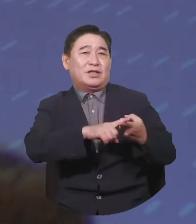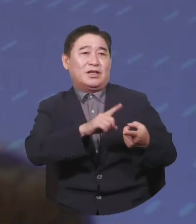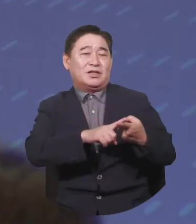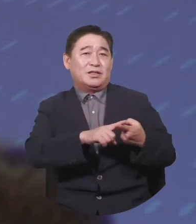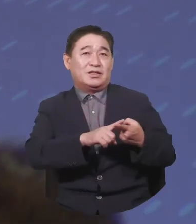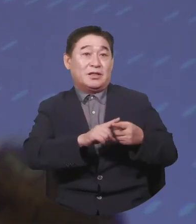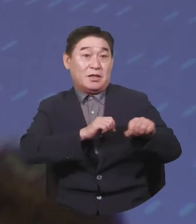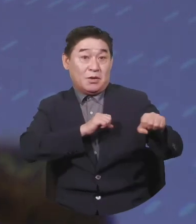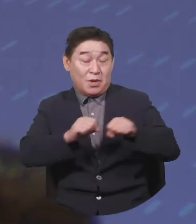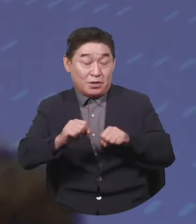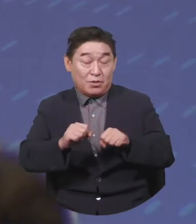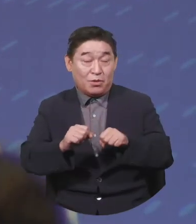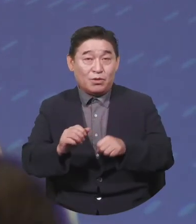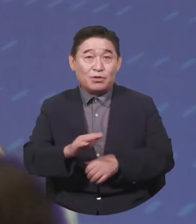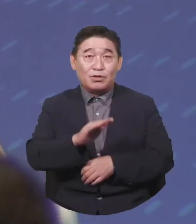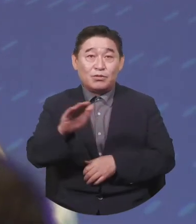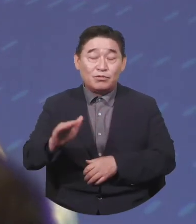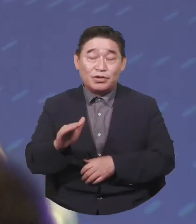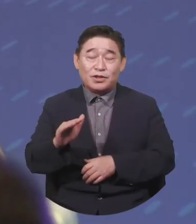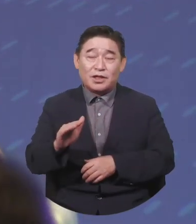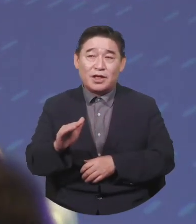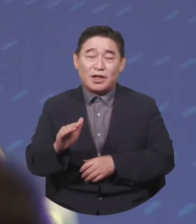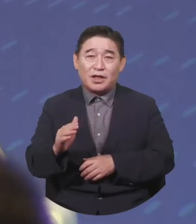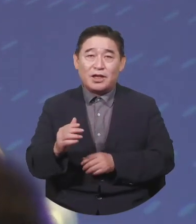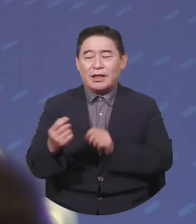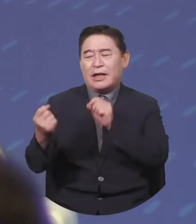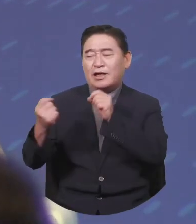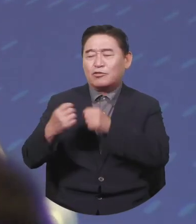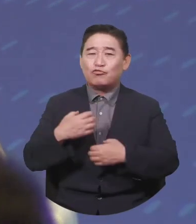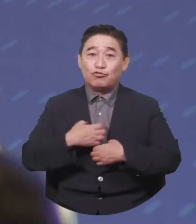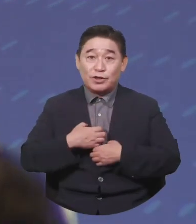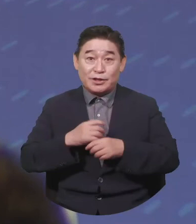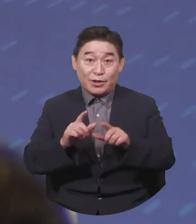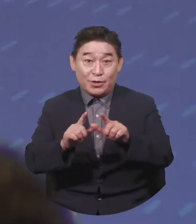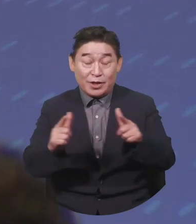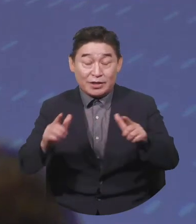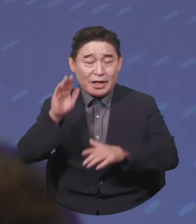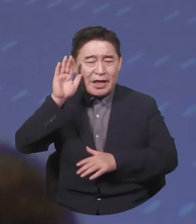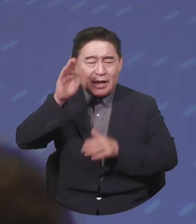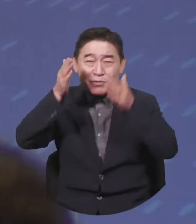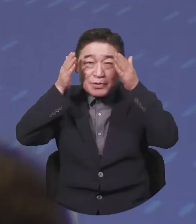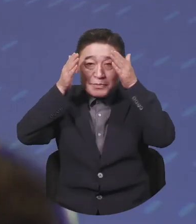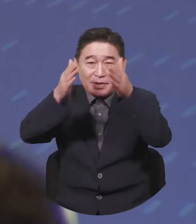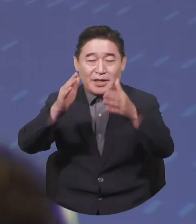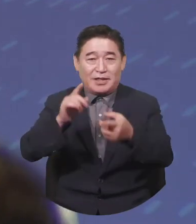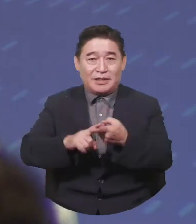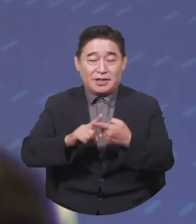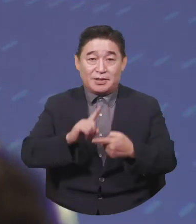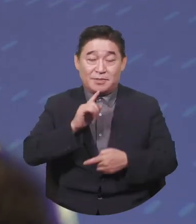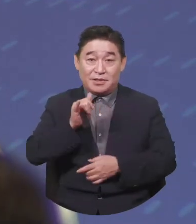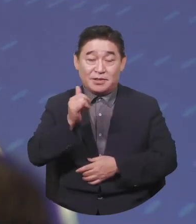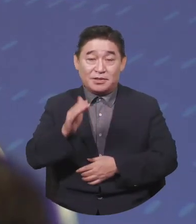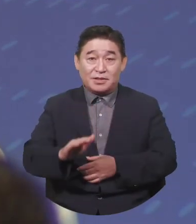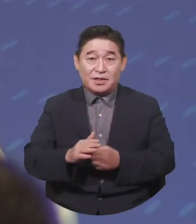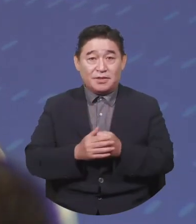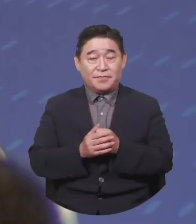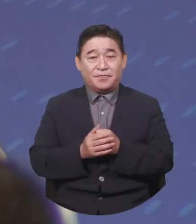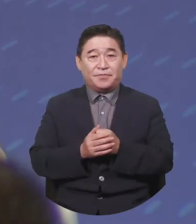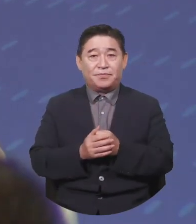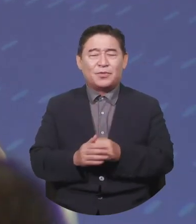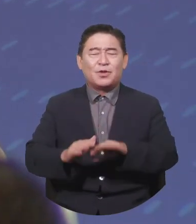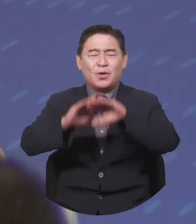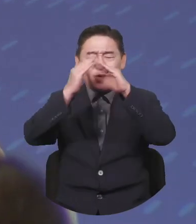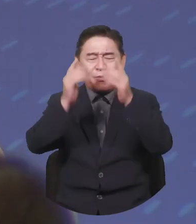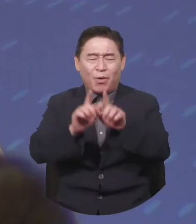multiple crises, and then the ways ahead. So actually we need 1 week to discuss all things, but